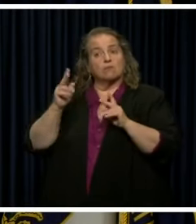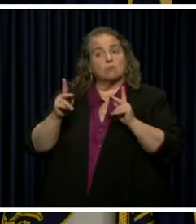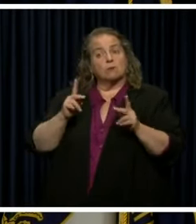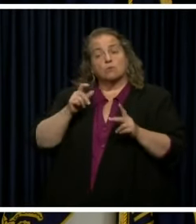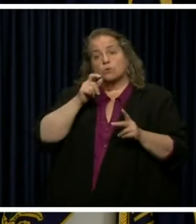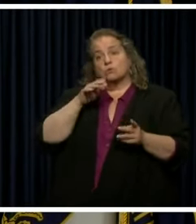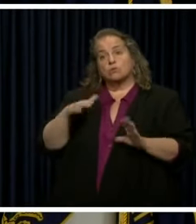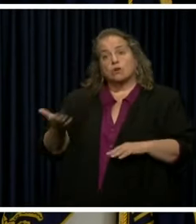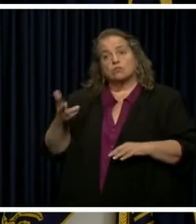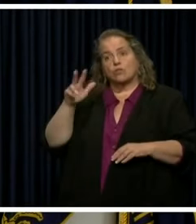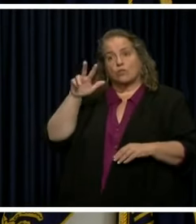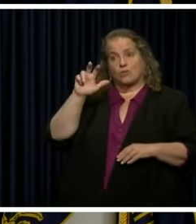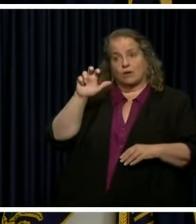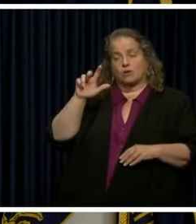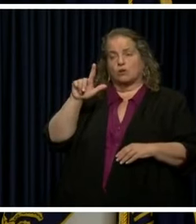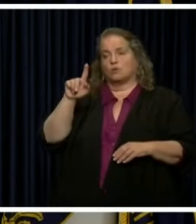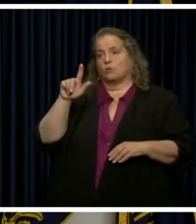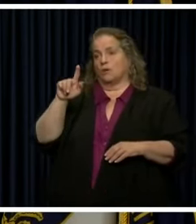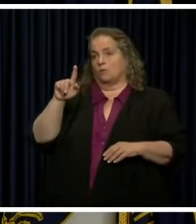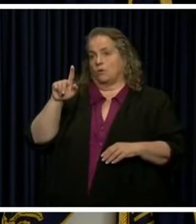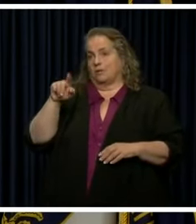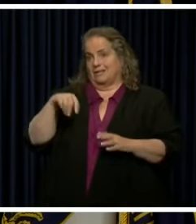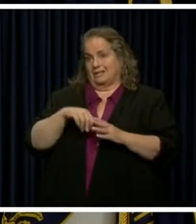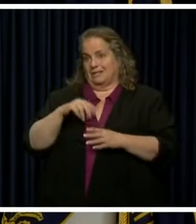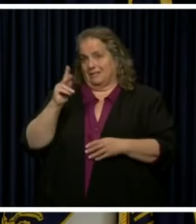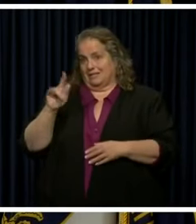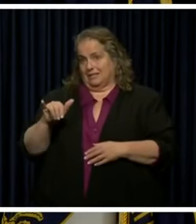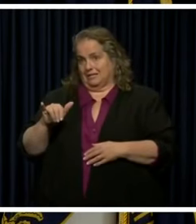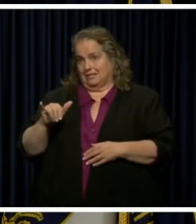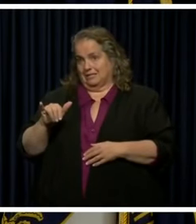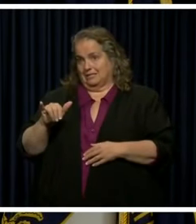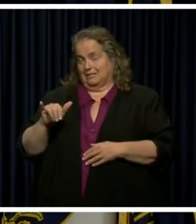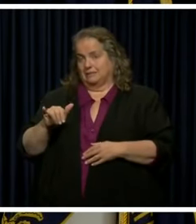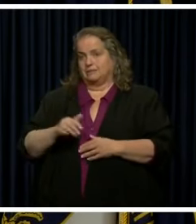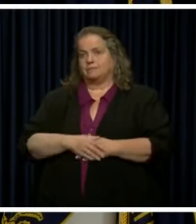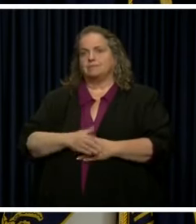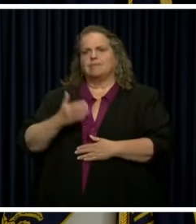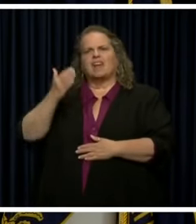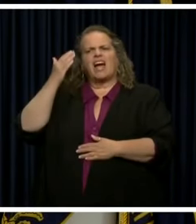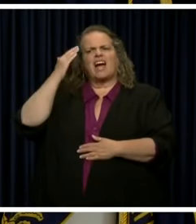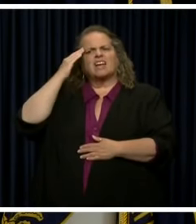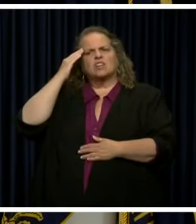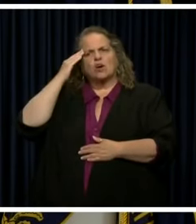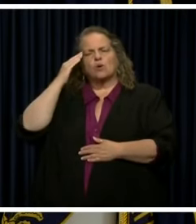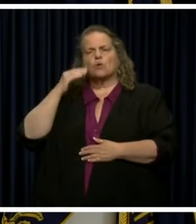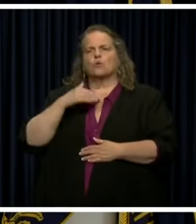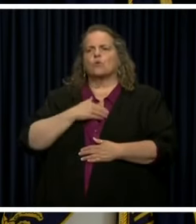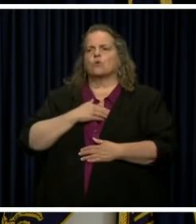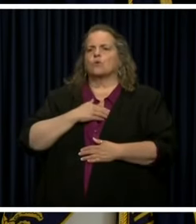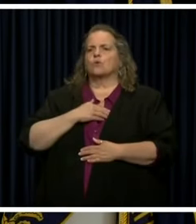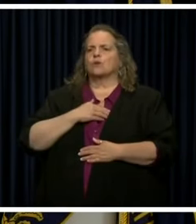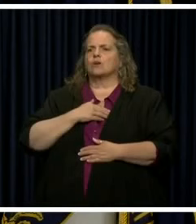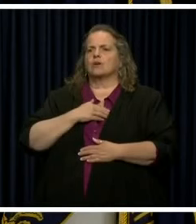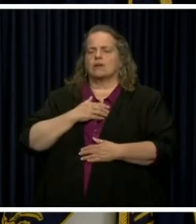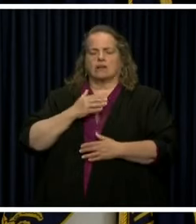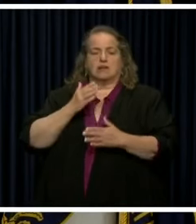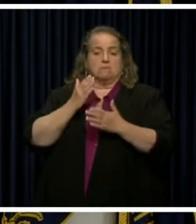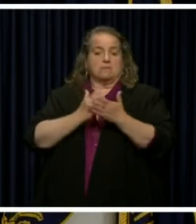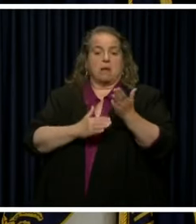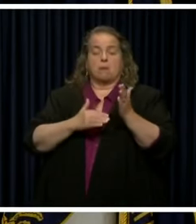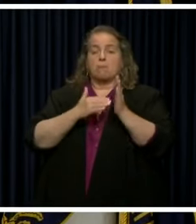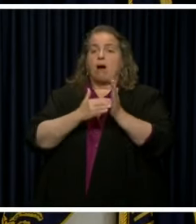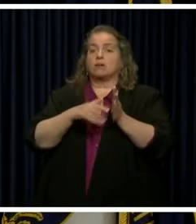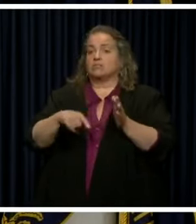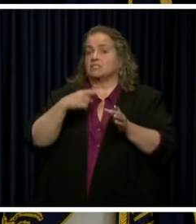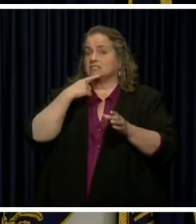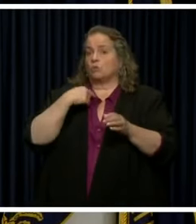people lost to 321 in Kentucky. I know models said we'd lose, some early models said we'd